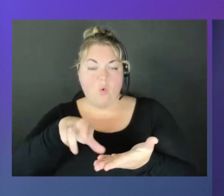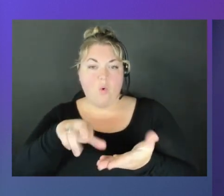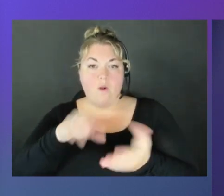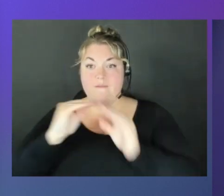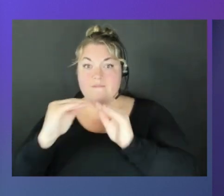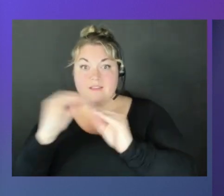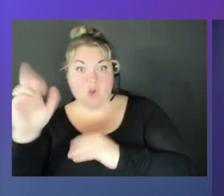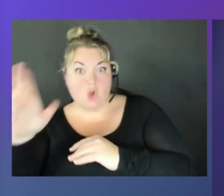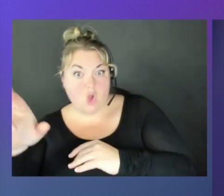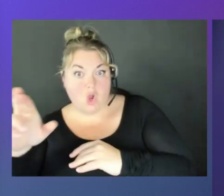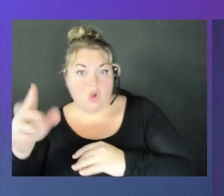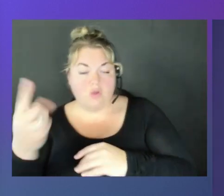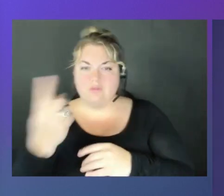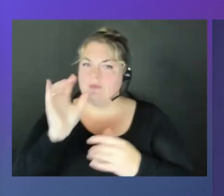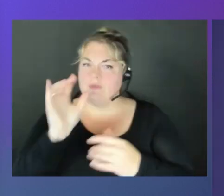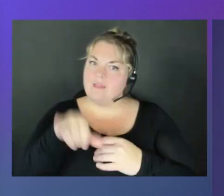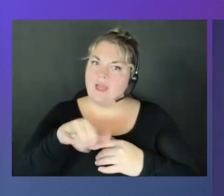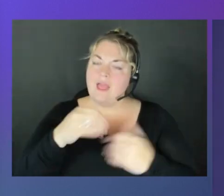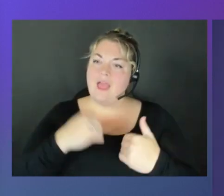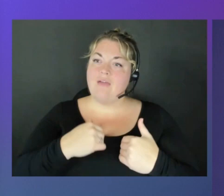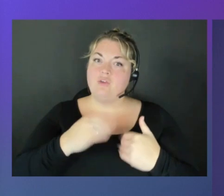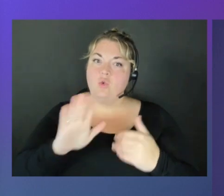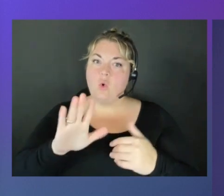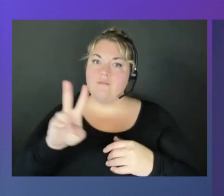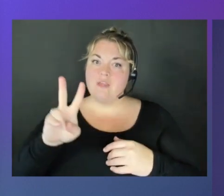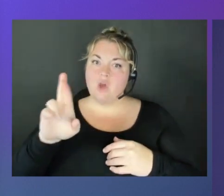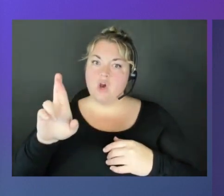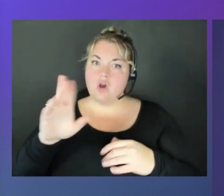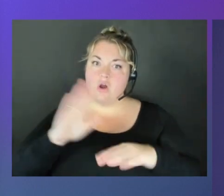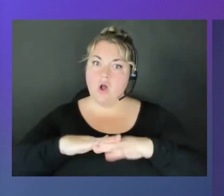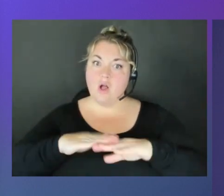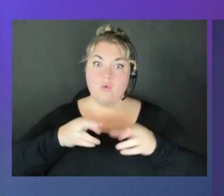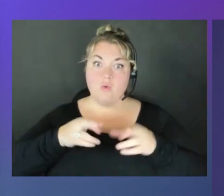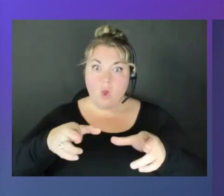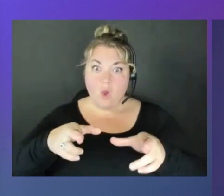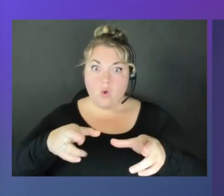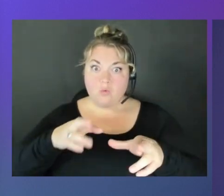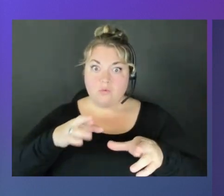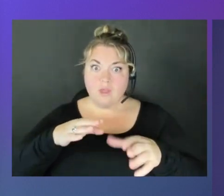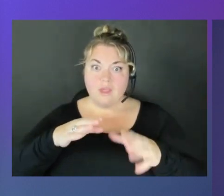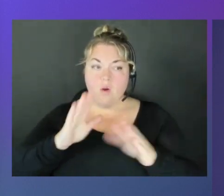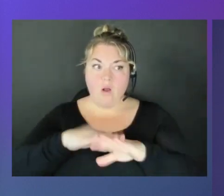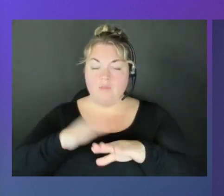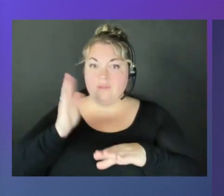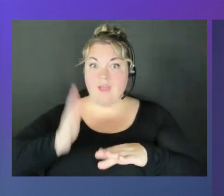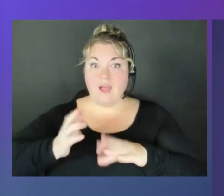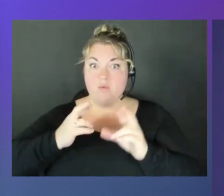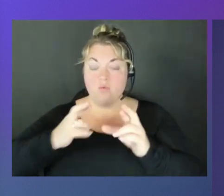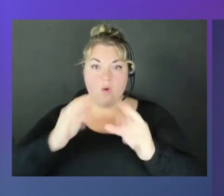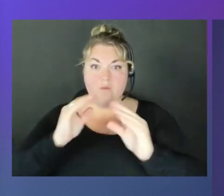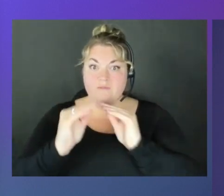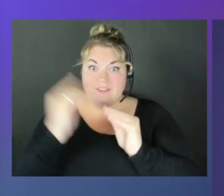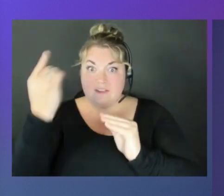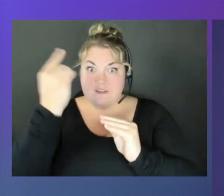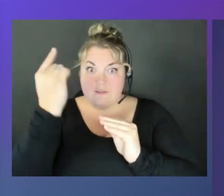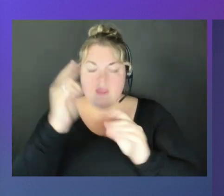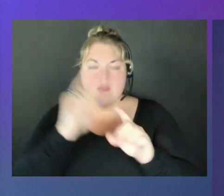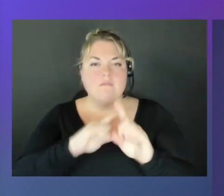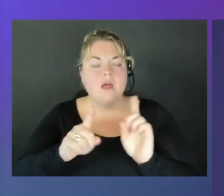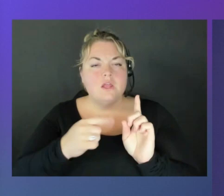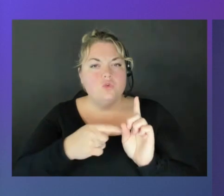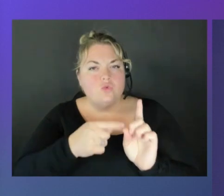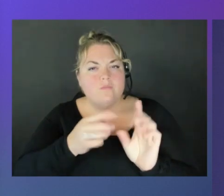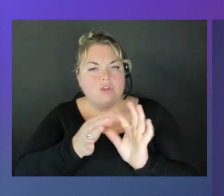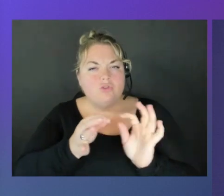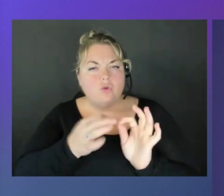or something like that. Having your VR on the road, on the side of the road, fixing something. But you did mention, we talked a little about